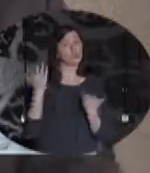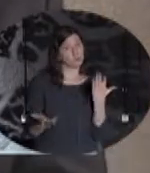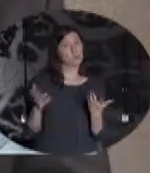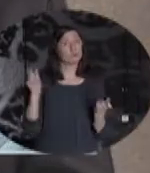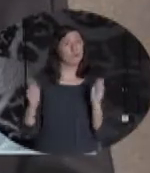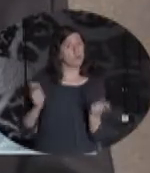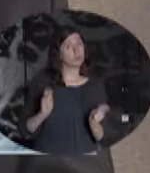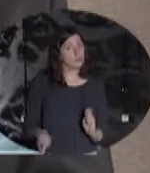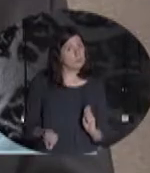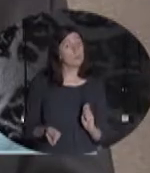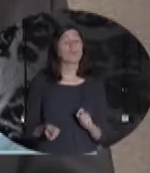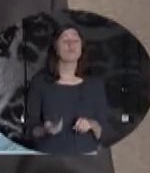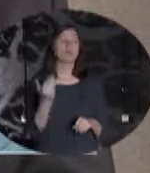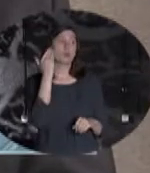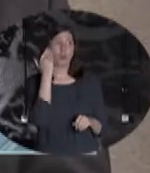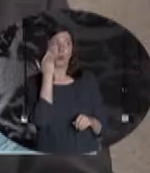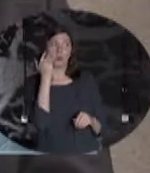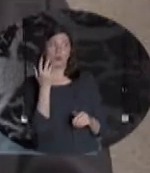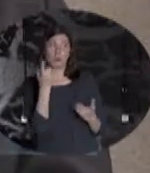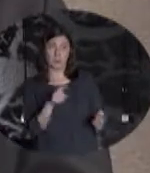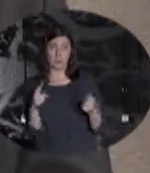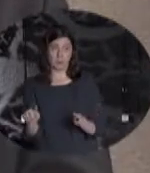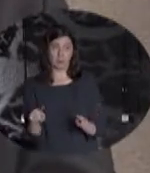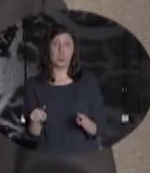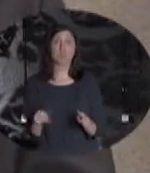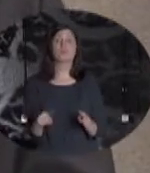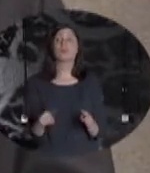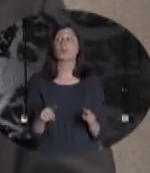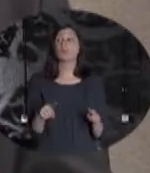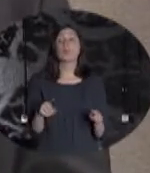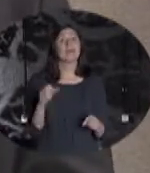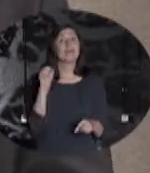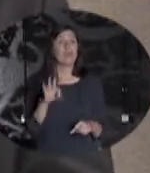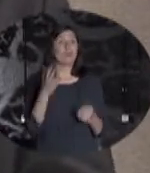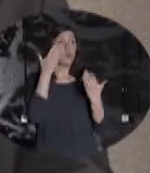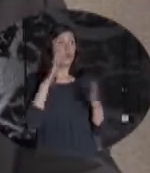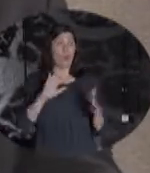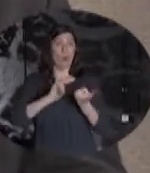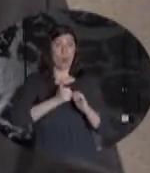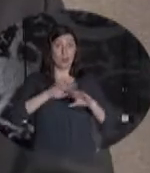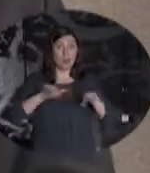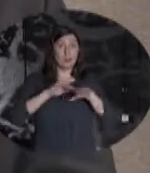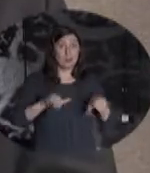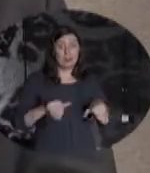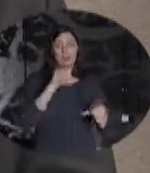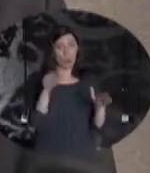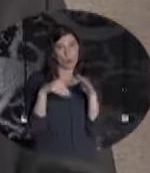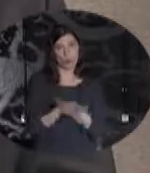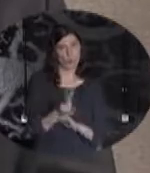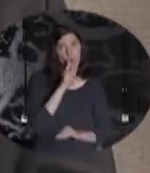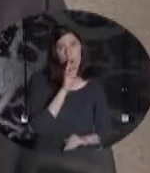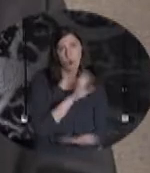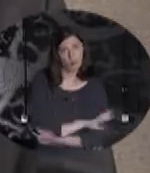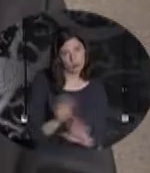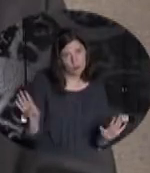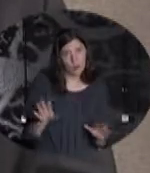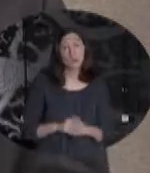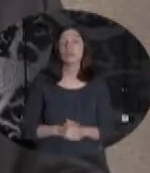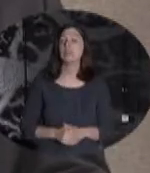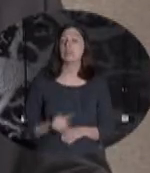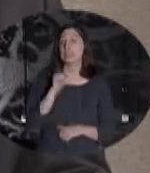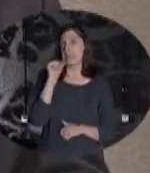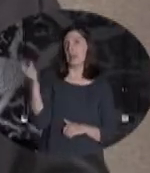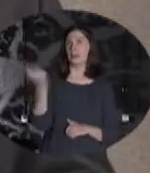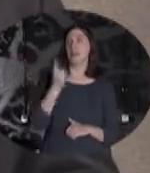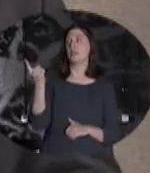and if you see what's out there. Certainly, if you don't know how to swim, don't go in the water. I mean, it's not something that people can